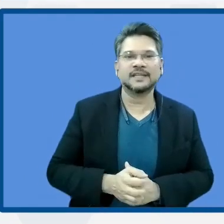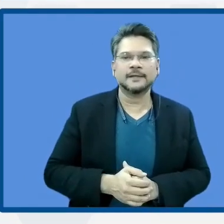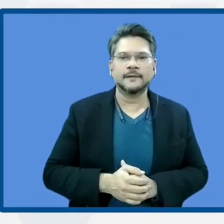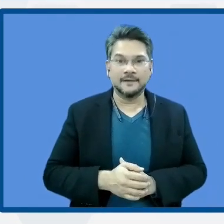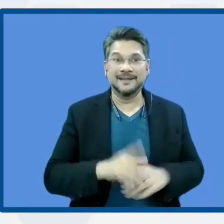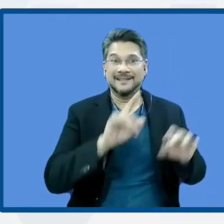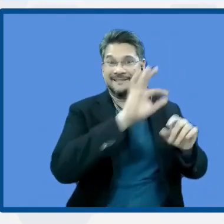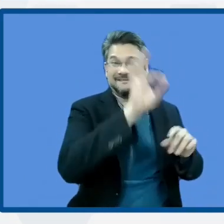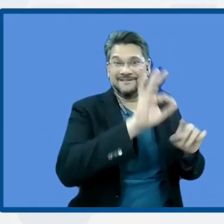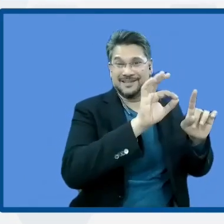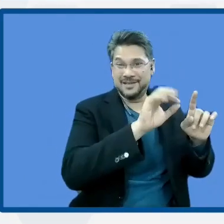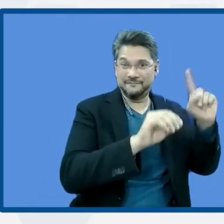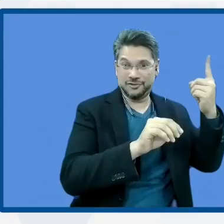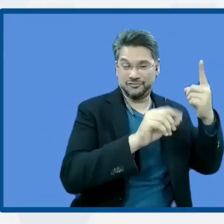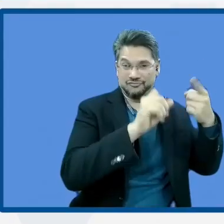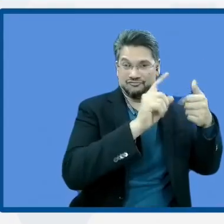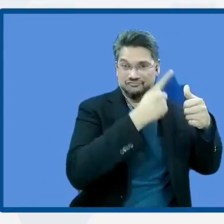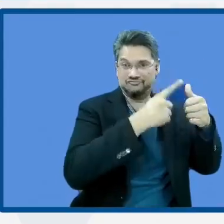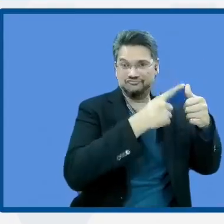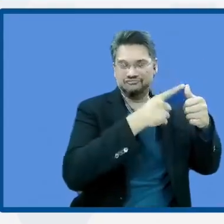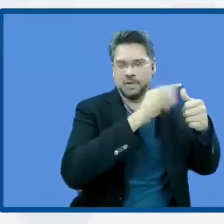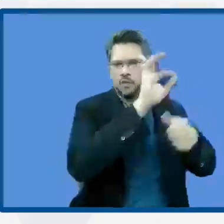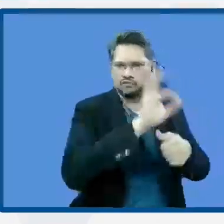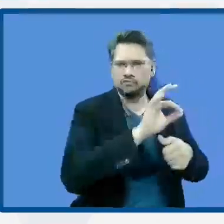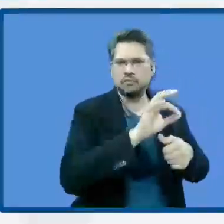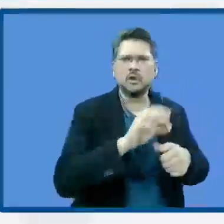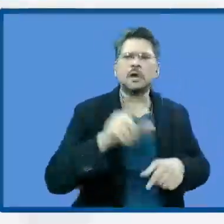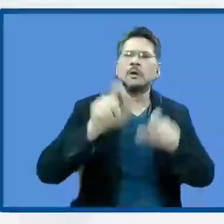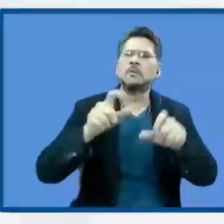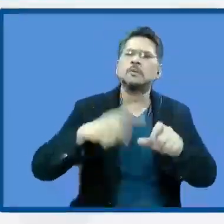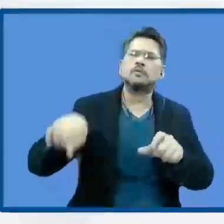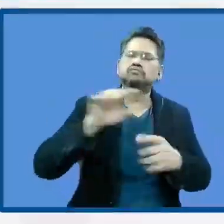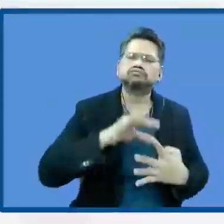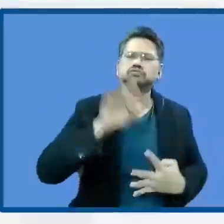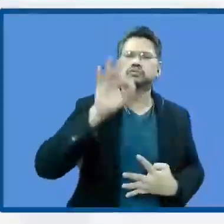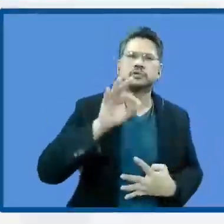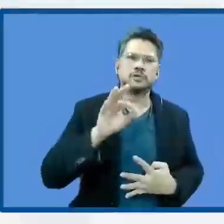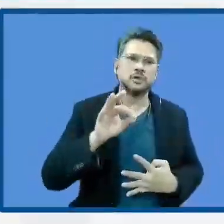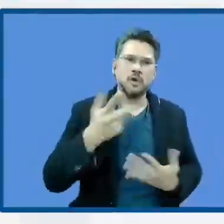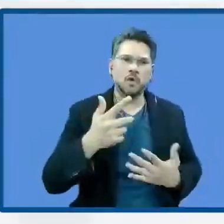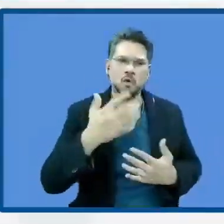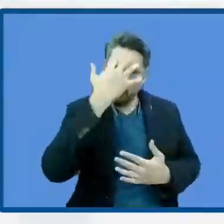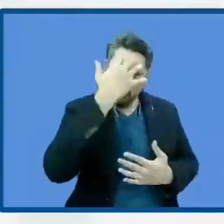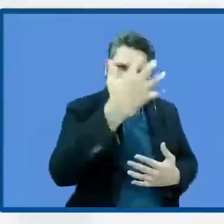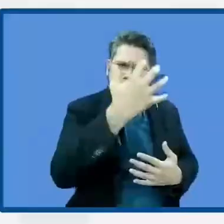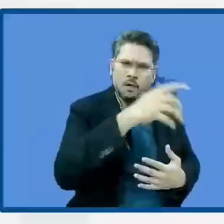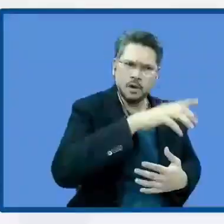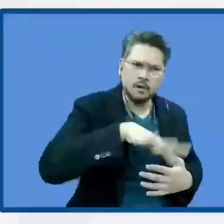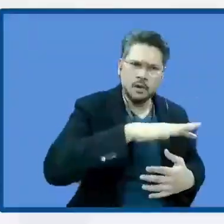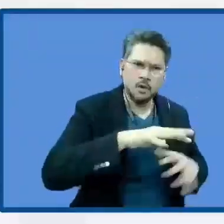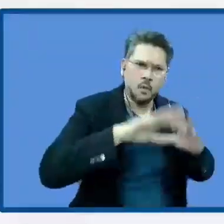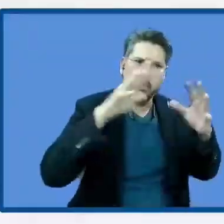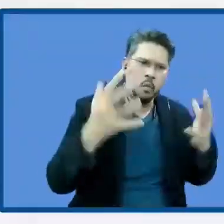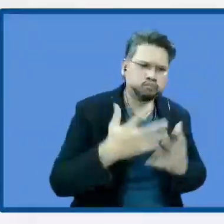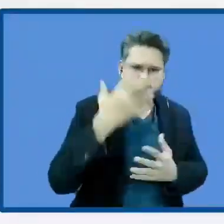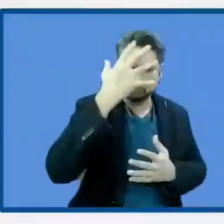the audience has chosen strengthening global governance for an effective coordination in